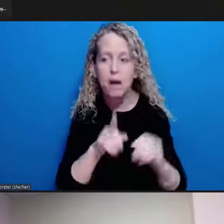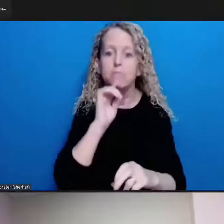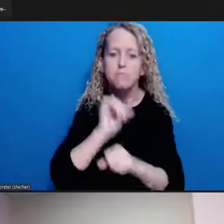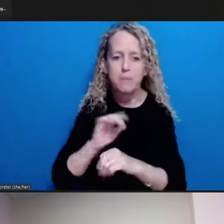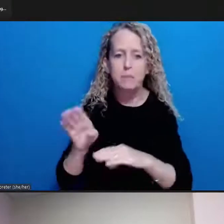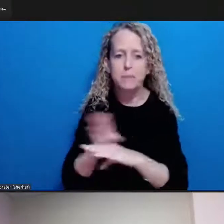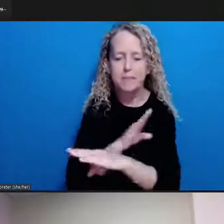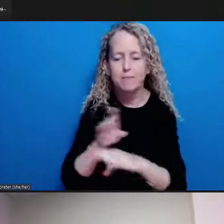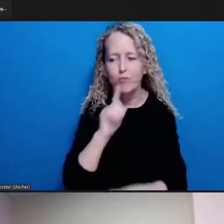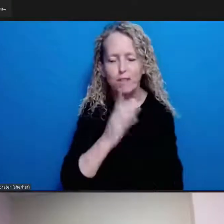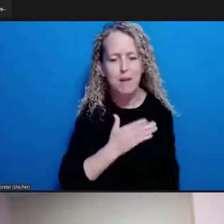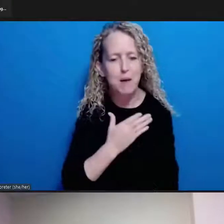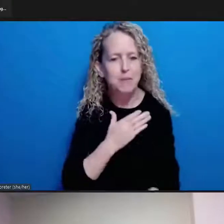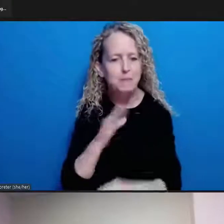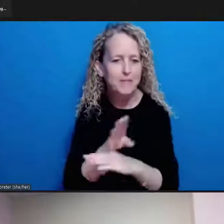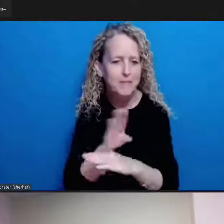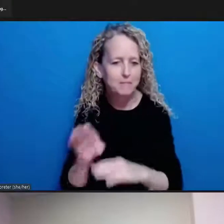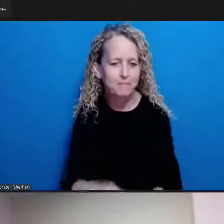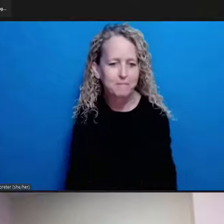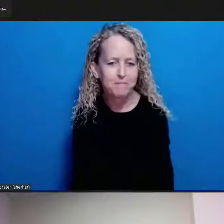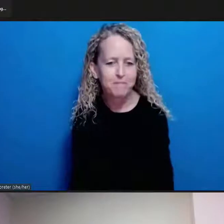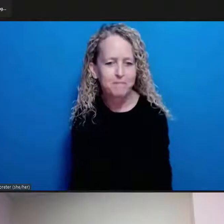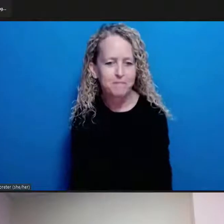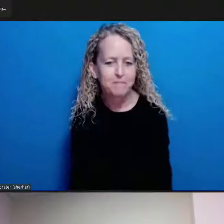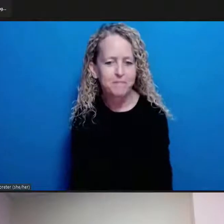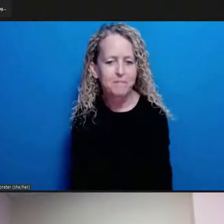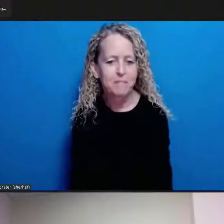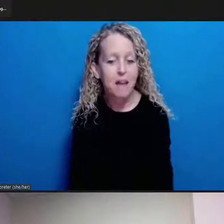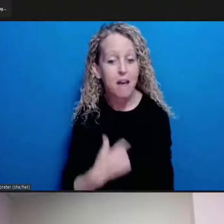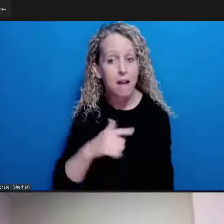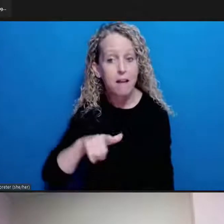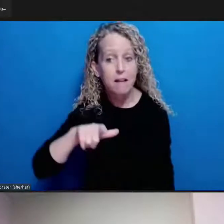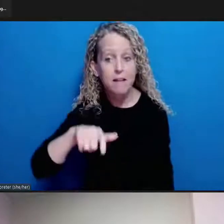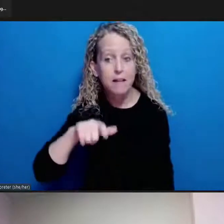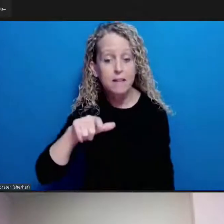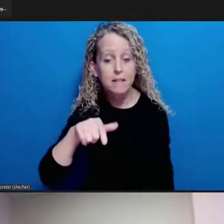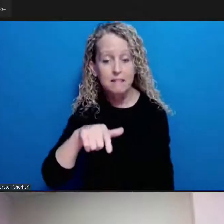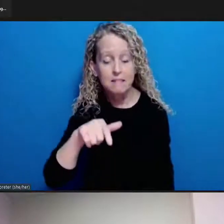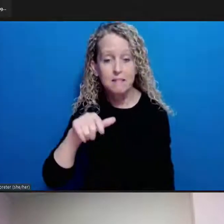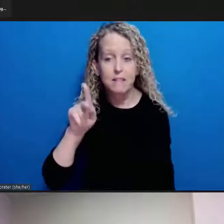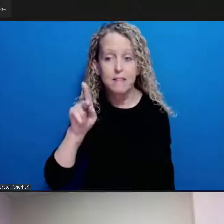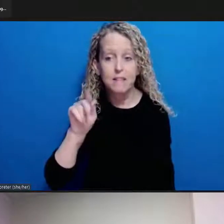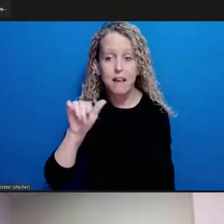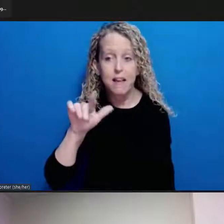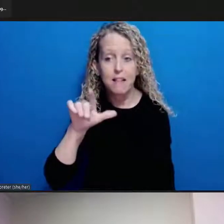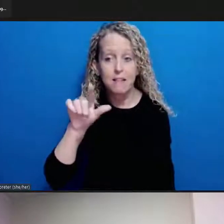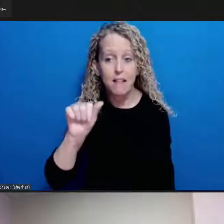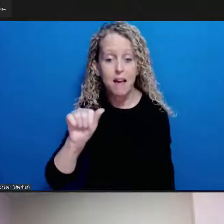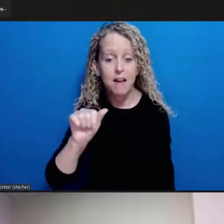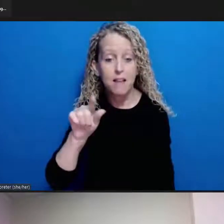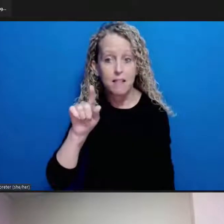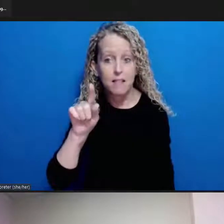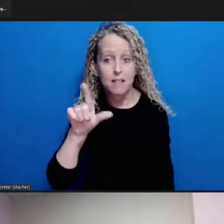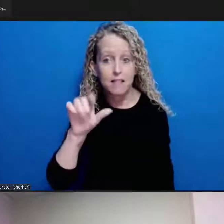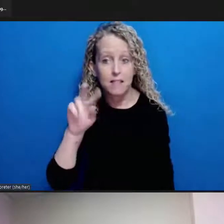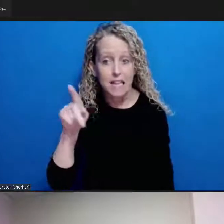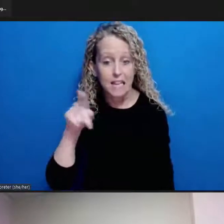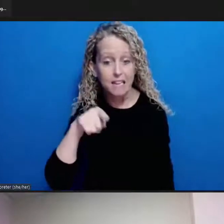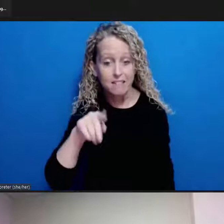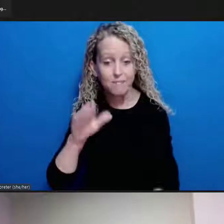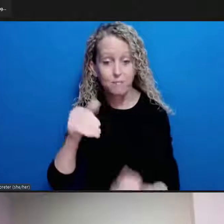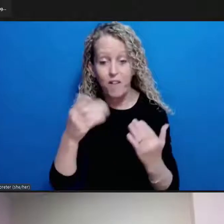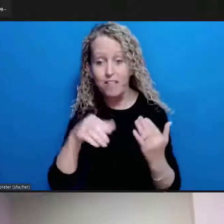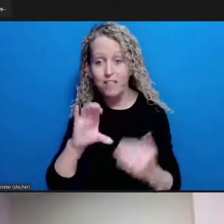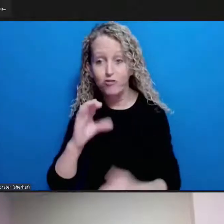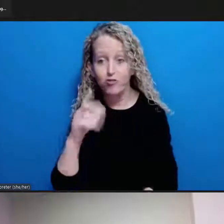Well, that's great. And I did click on the link that Kayla provided on your events for the rest of the week. And I see